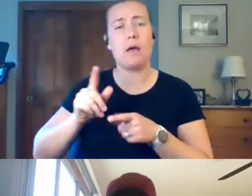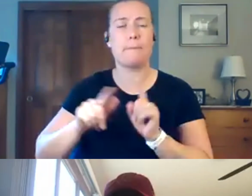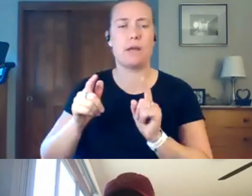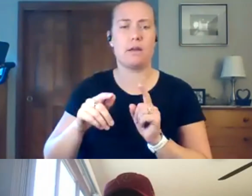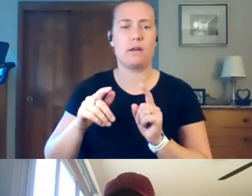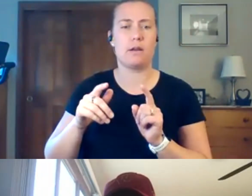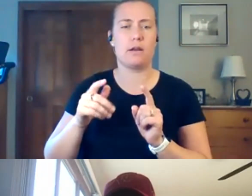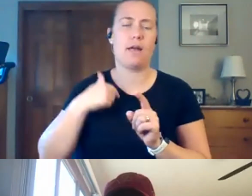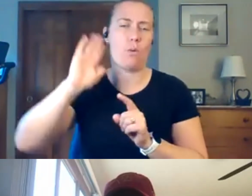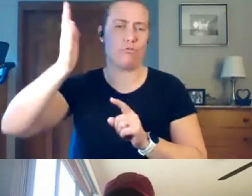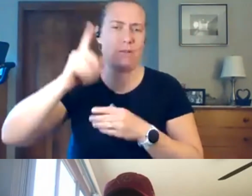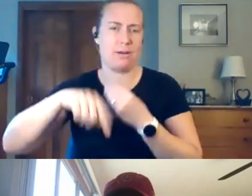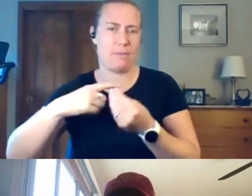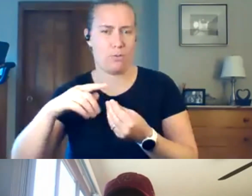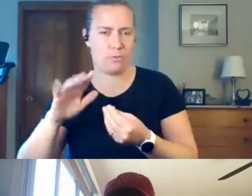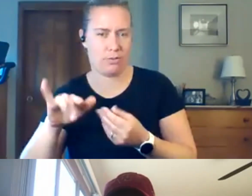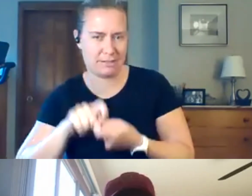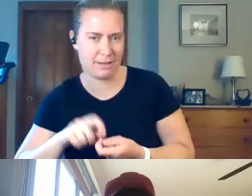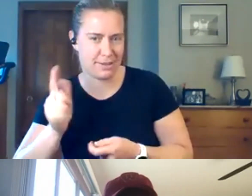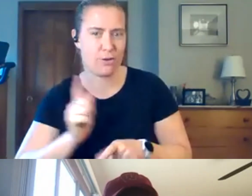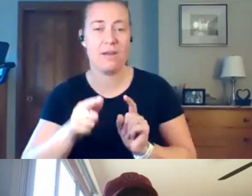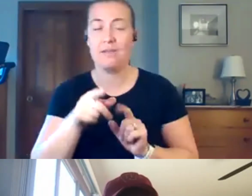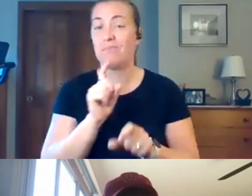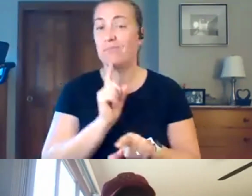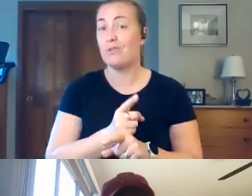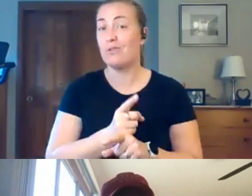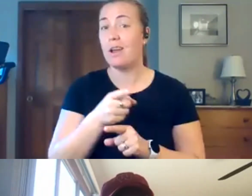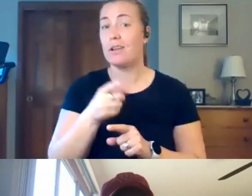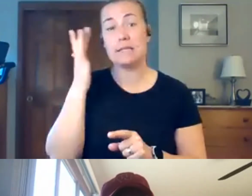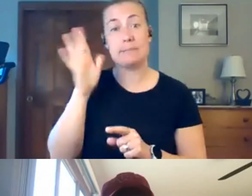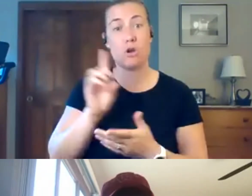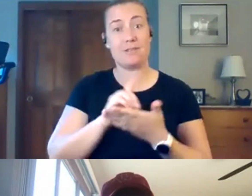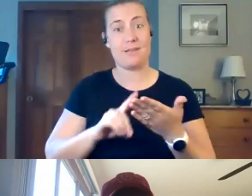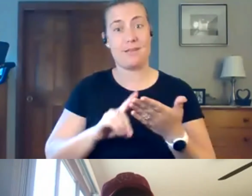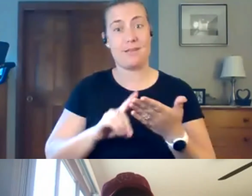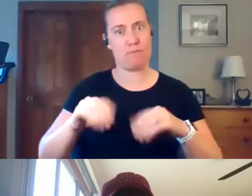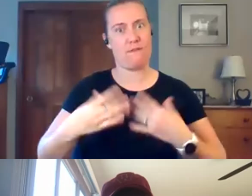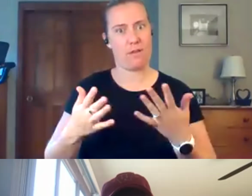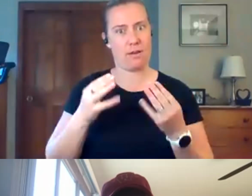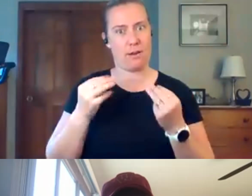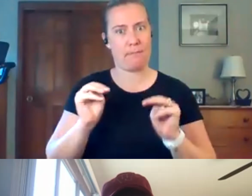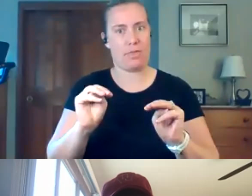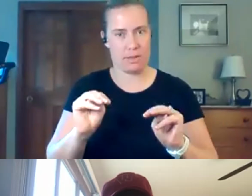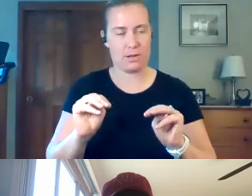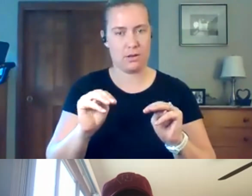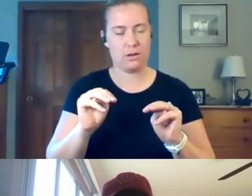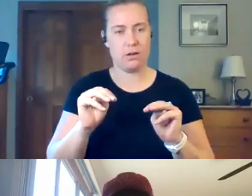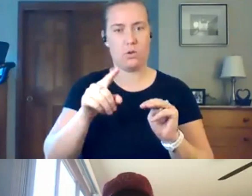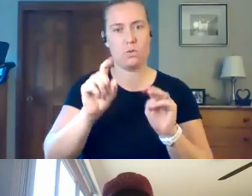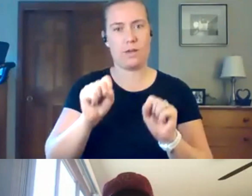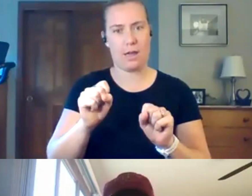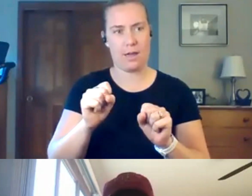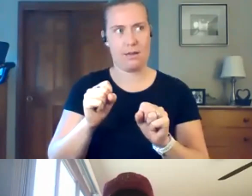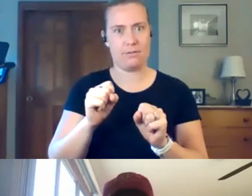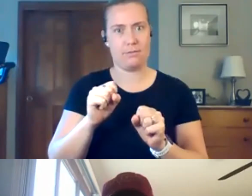I'm going to present on this a little bit later, but yeah, you can. SMART designs do provide a method where you could take a bundled strategy and kind